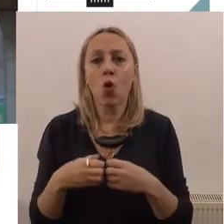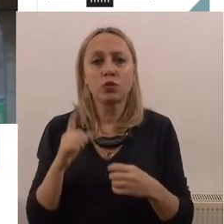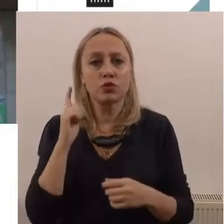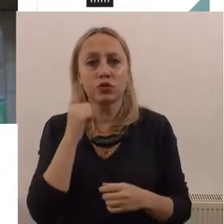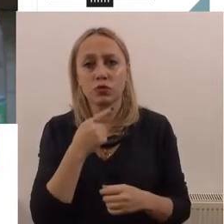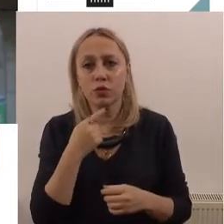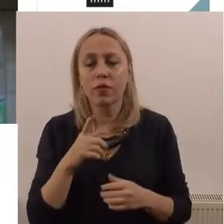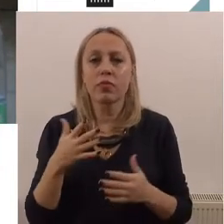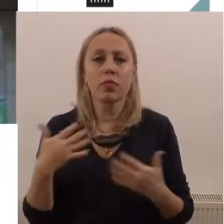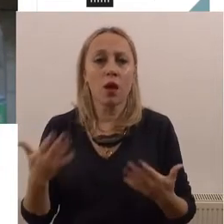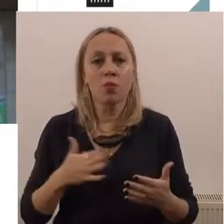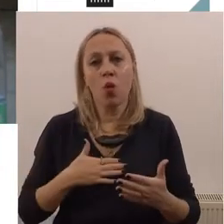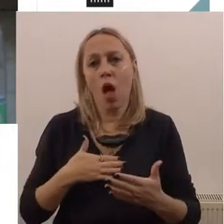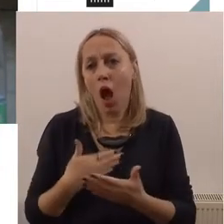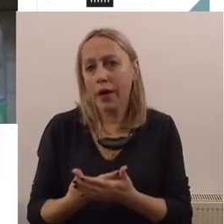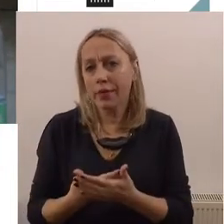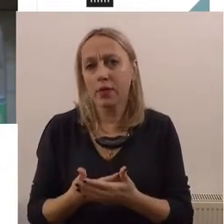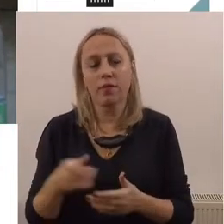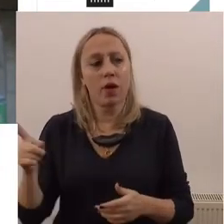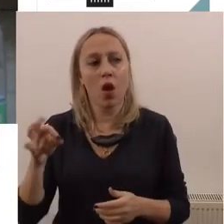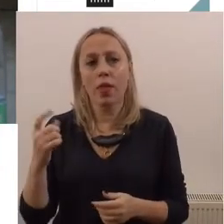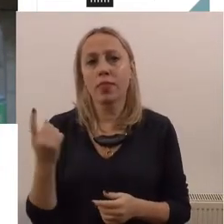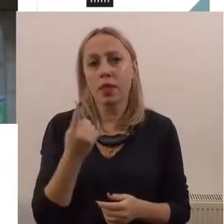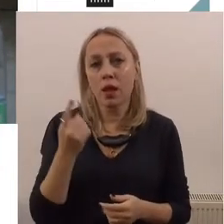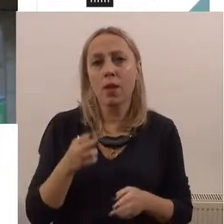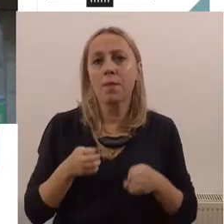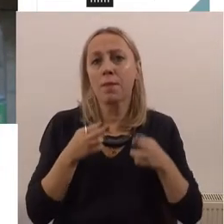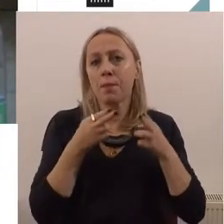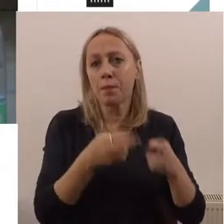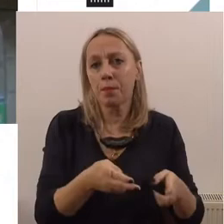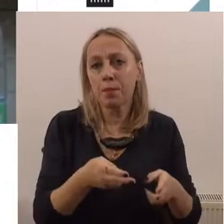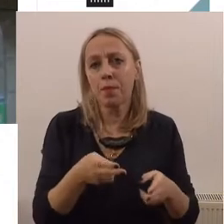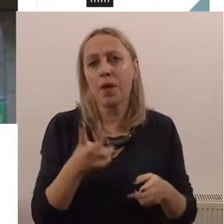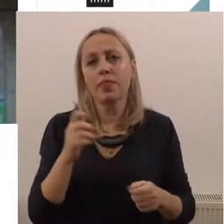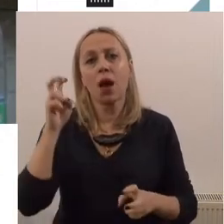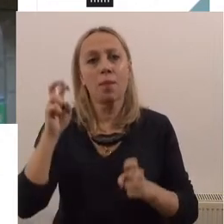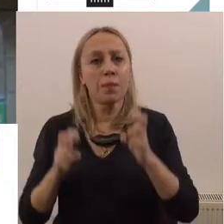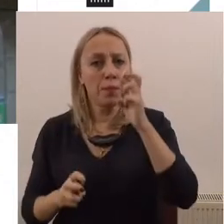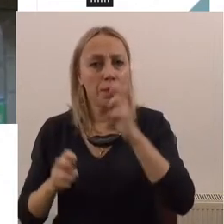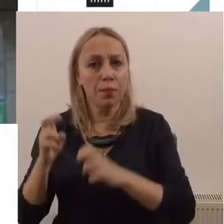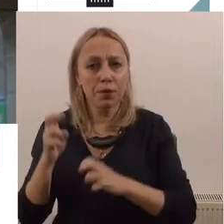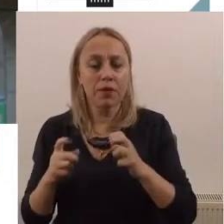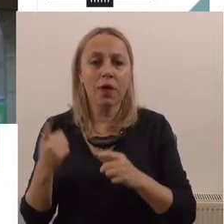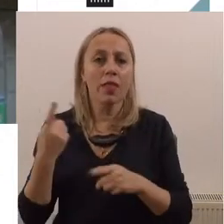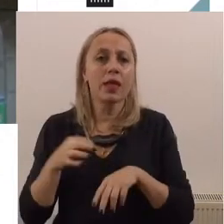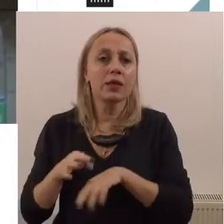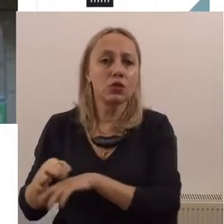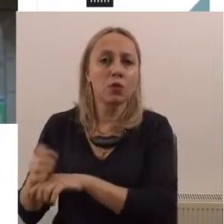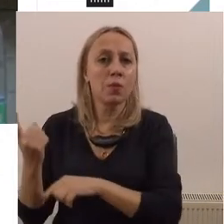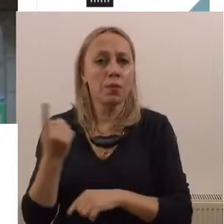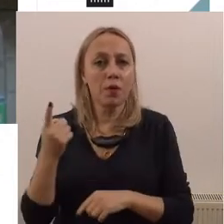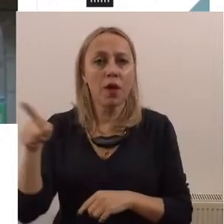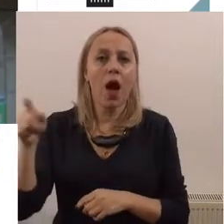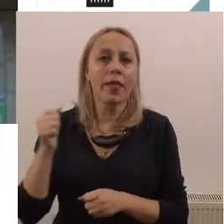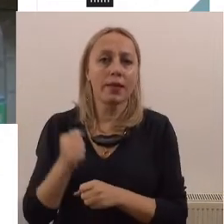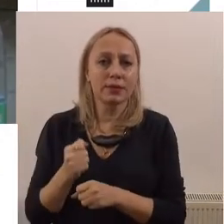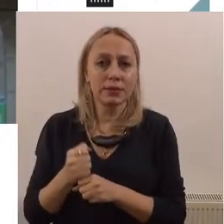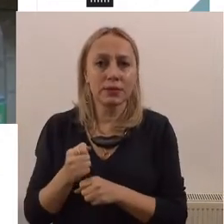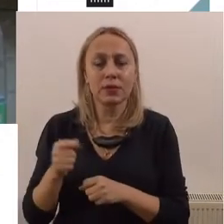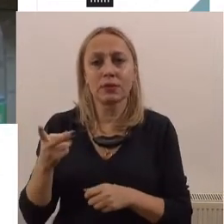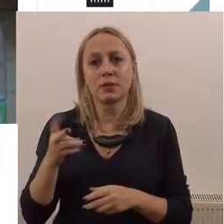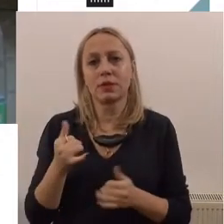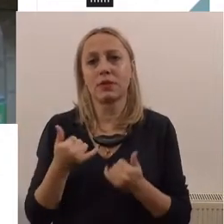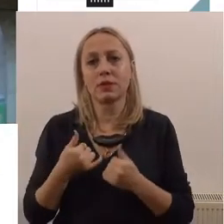Nevertheless, the community of deaf people is mostly active, and they were the first to attend the production facility. That was